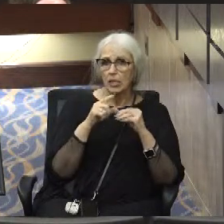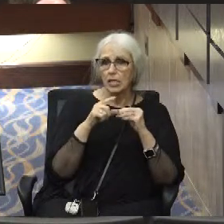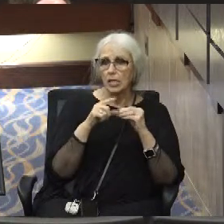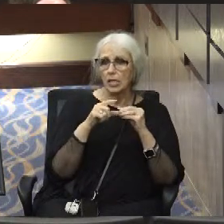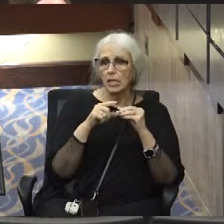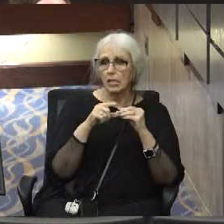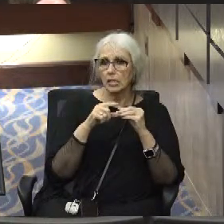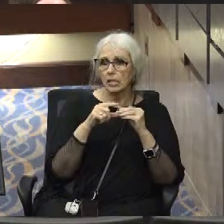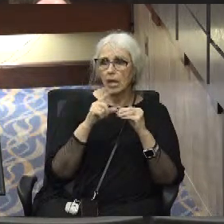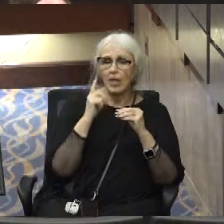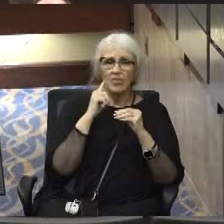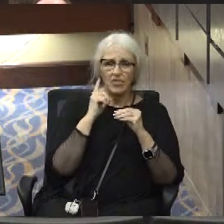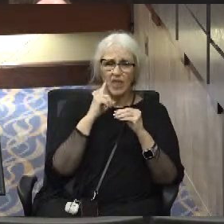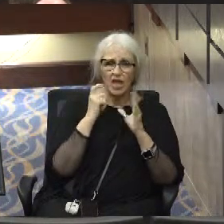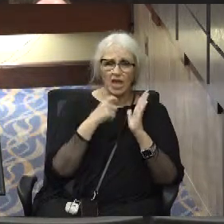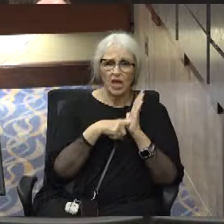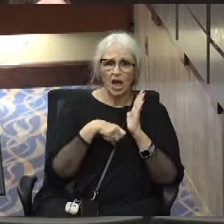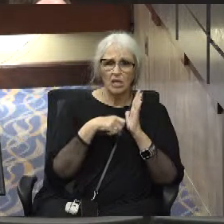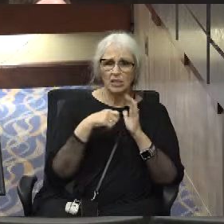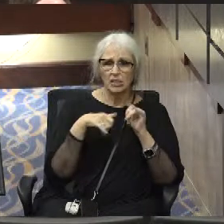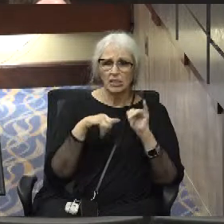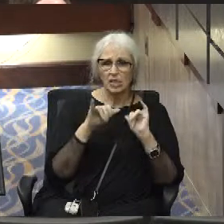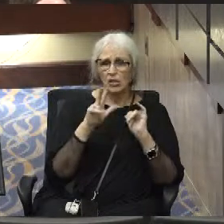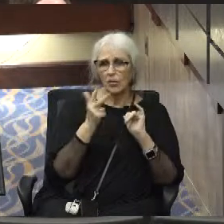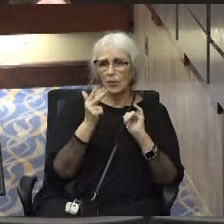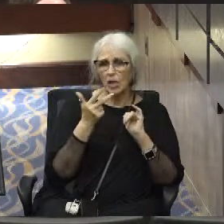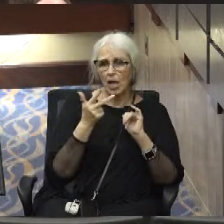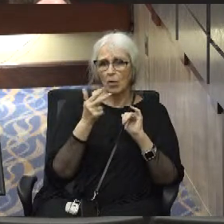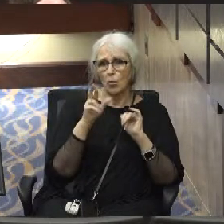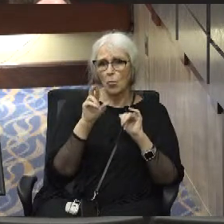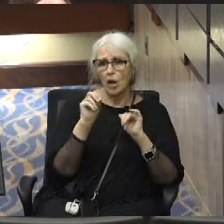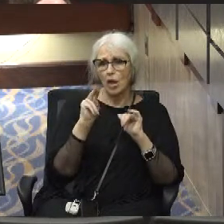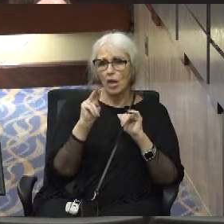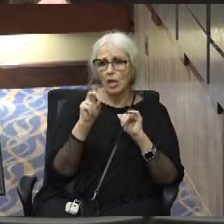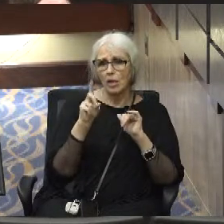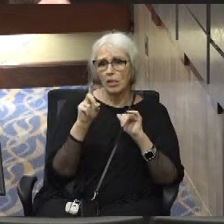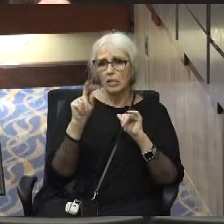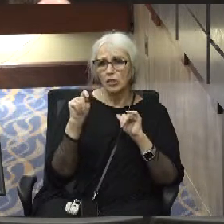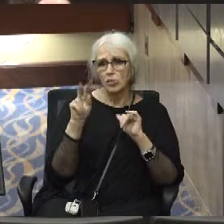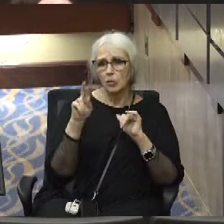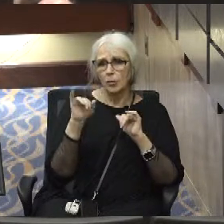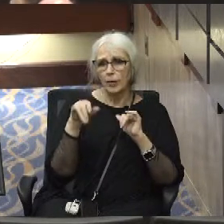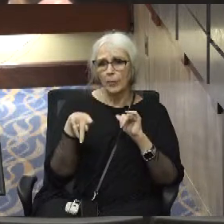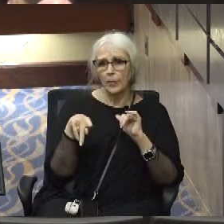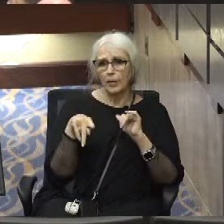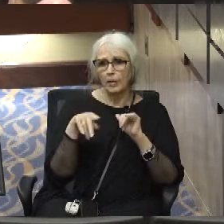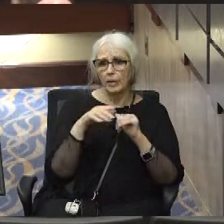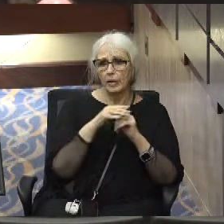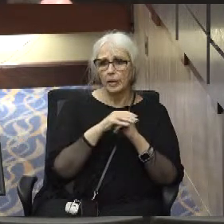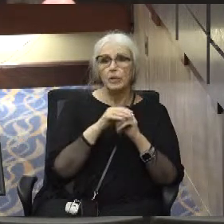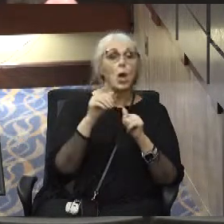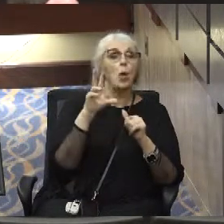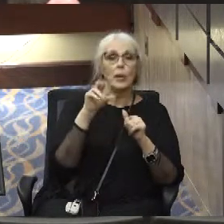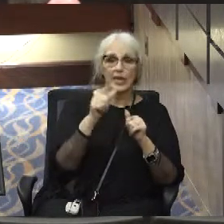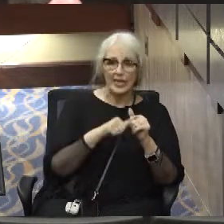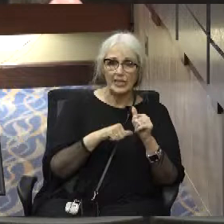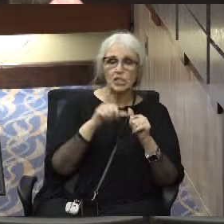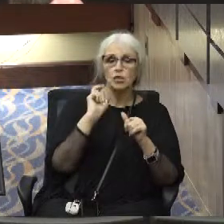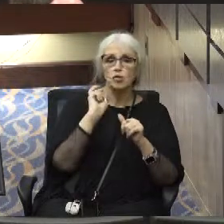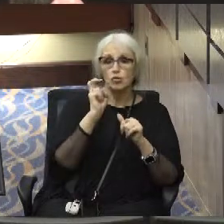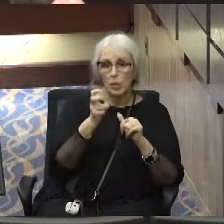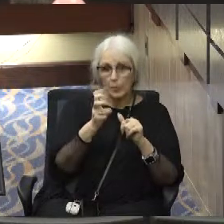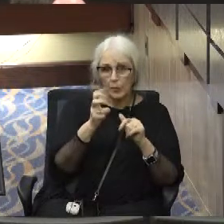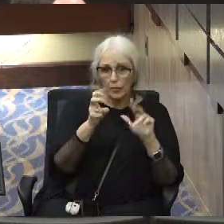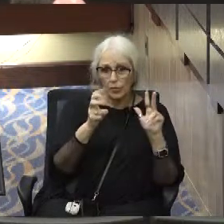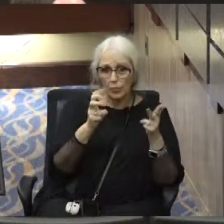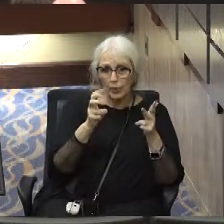is here, but I believe the cost is still $3 round trip, correct? Yes. That's round trip? Per trip, I'm sorry. Oh,